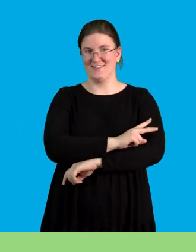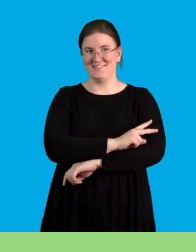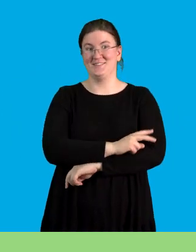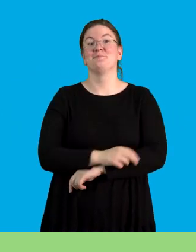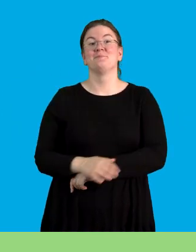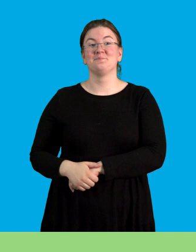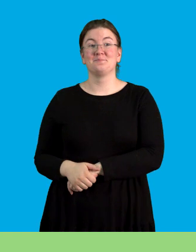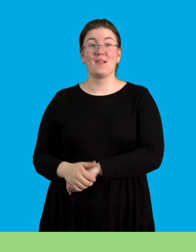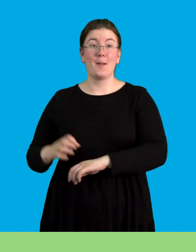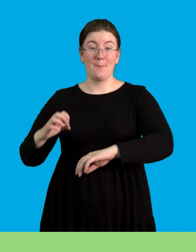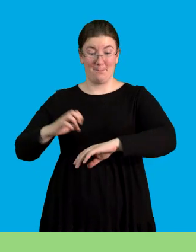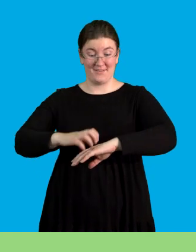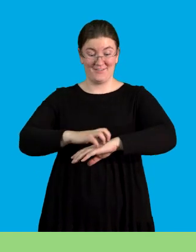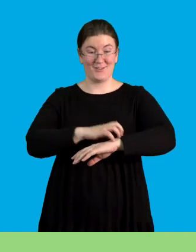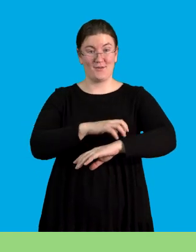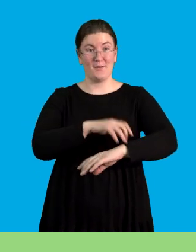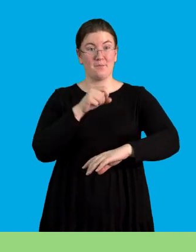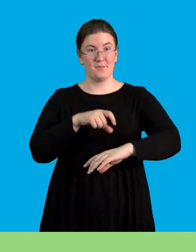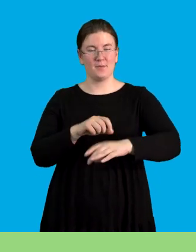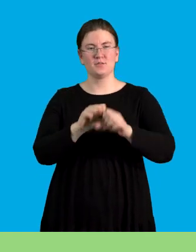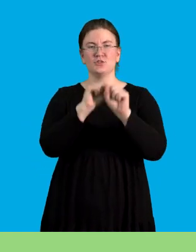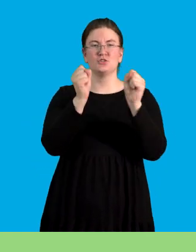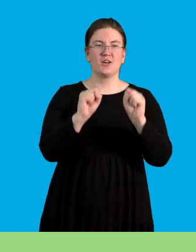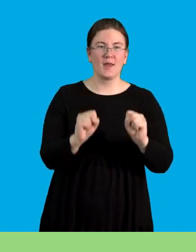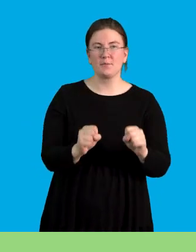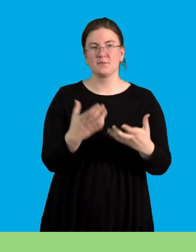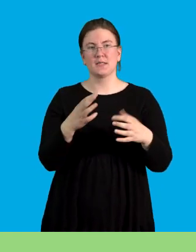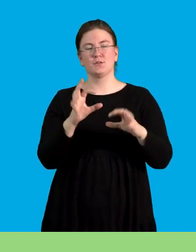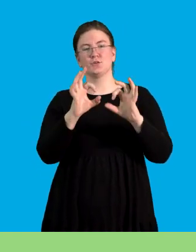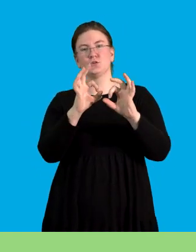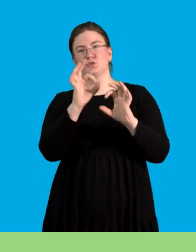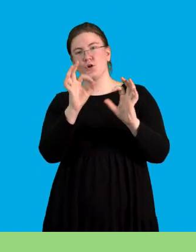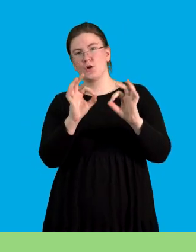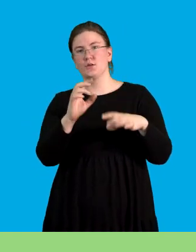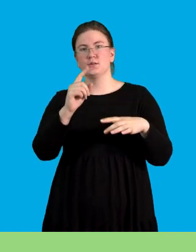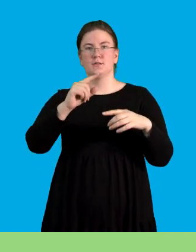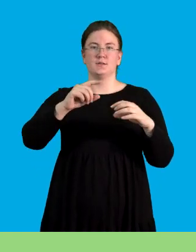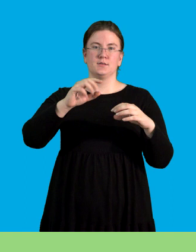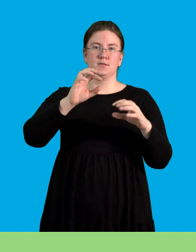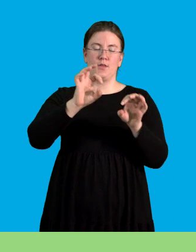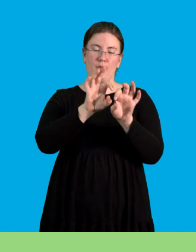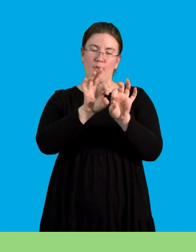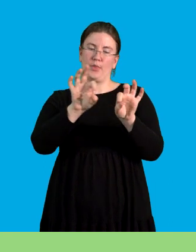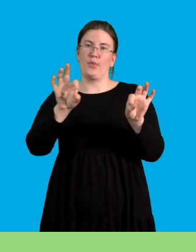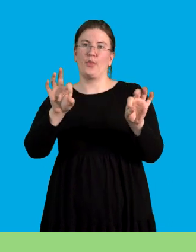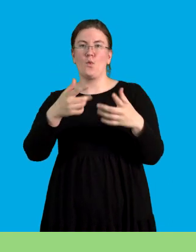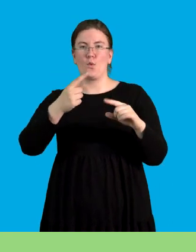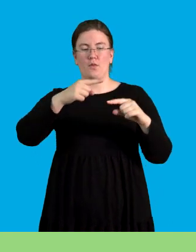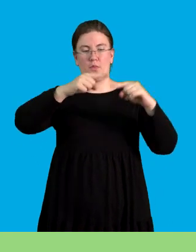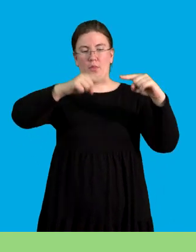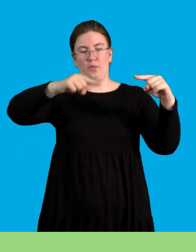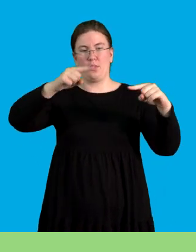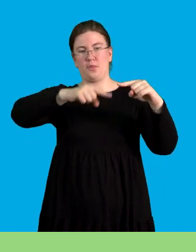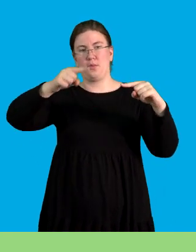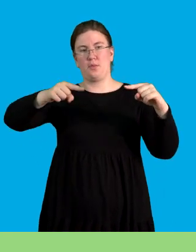Bacteria can have various shapes such as spheres, rods, and spirals as seen in the